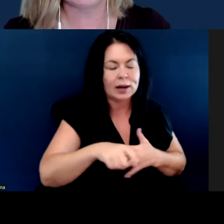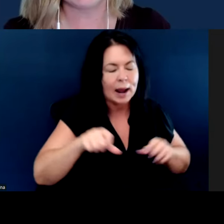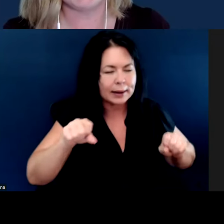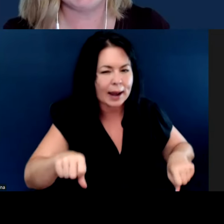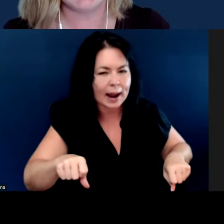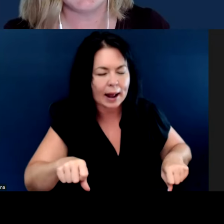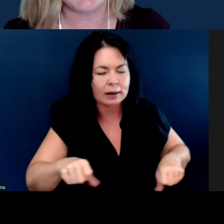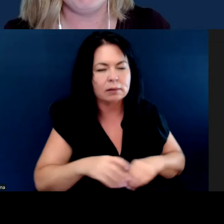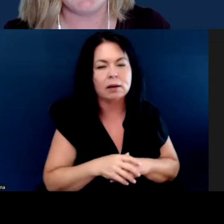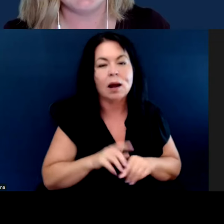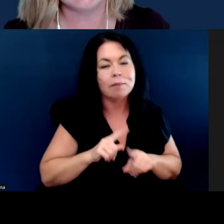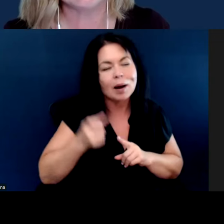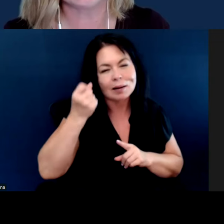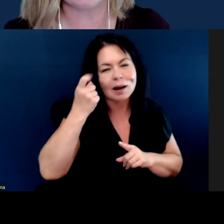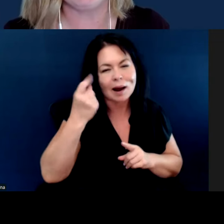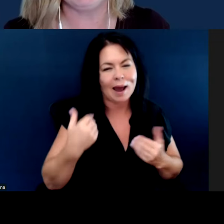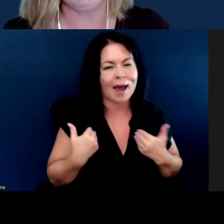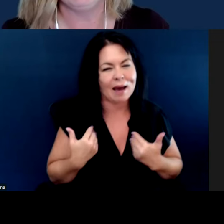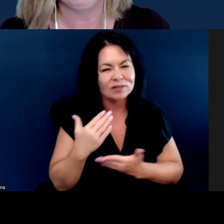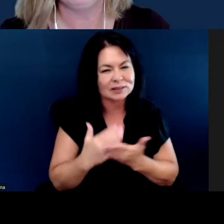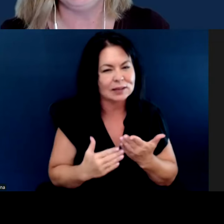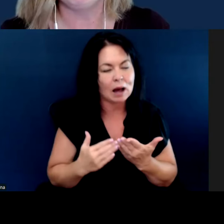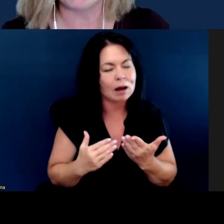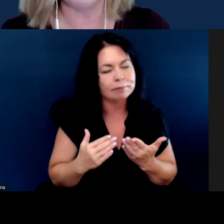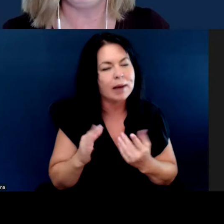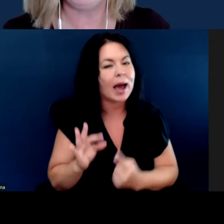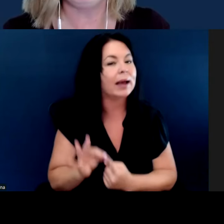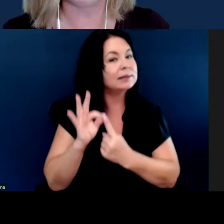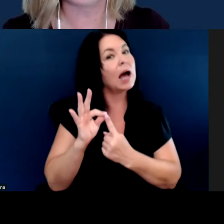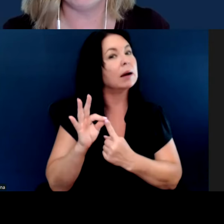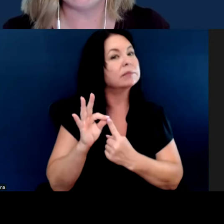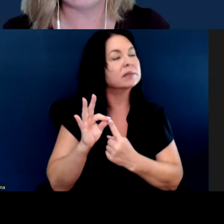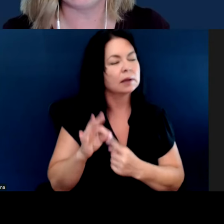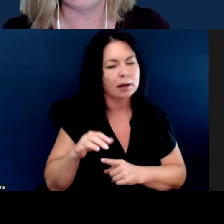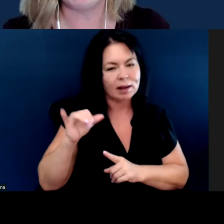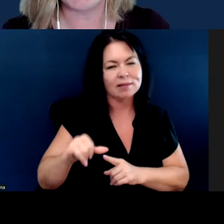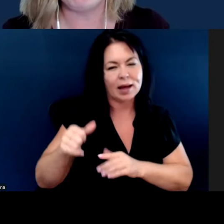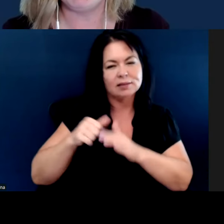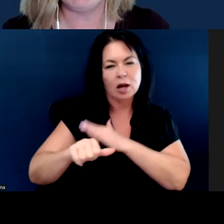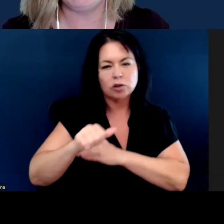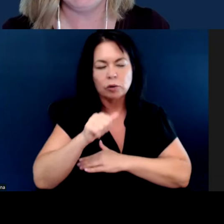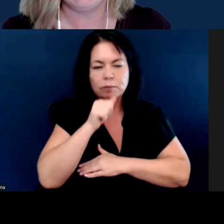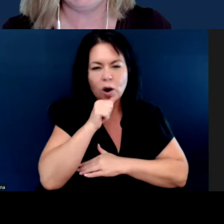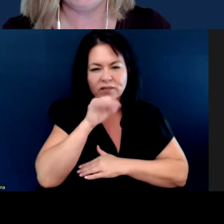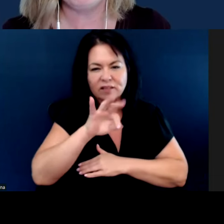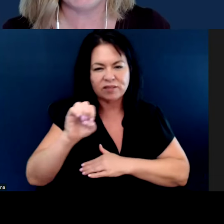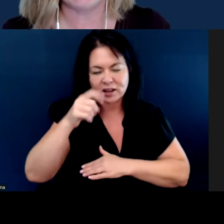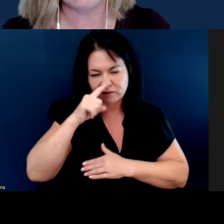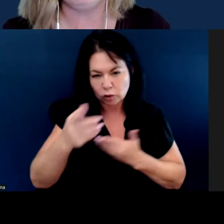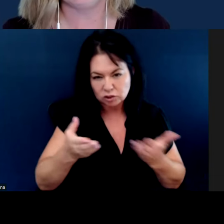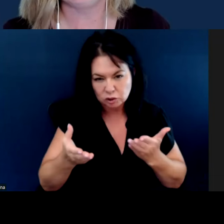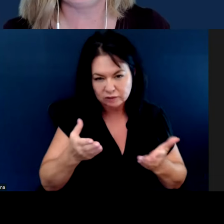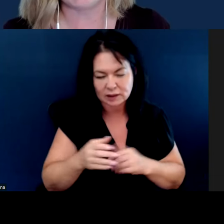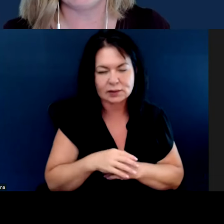some exceptions there, and that exists within the private fee for service type of plan and the